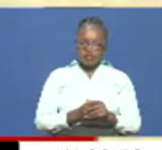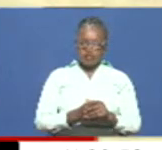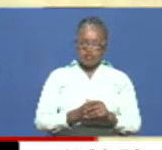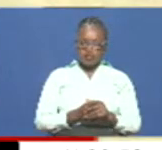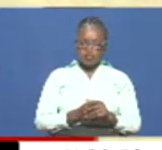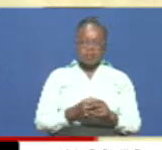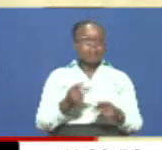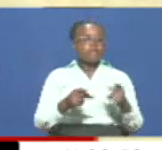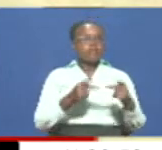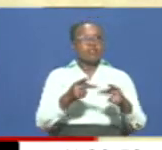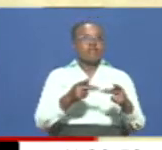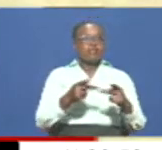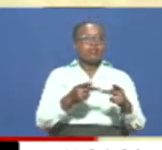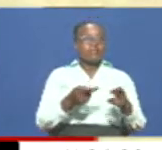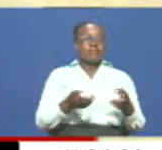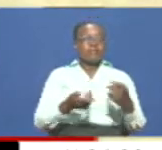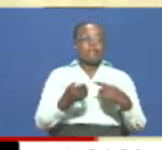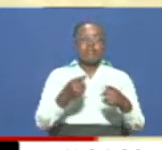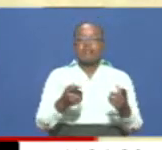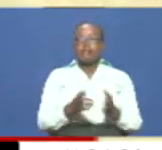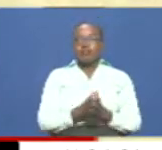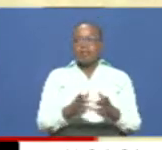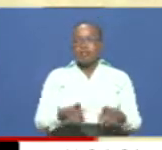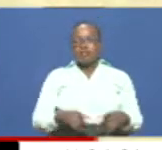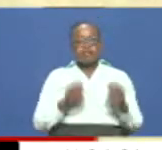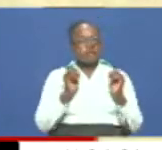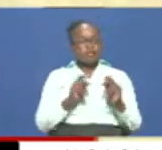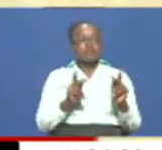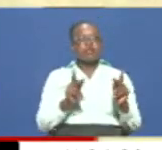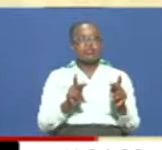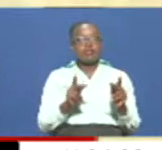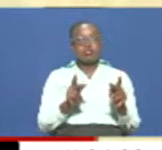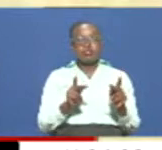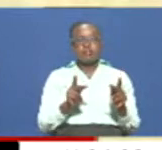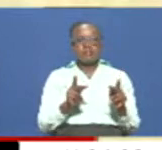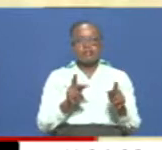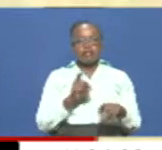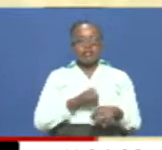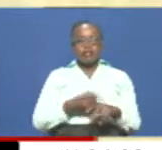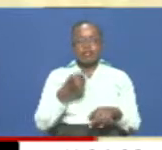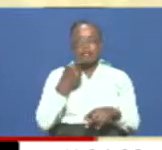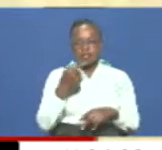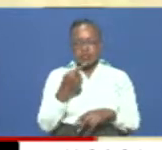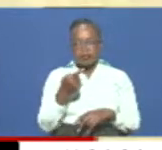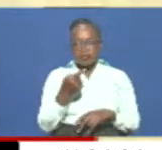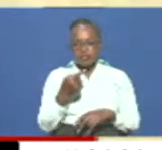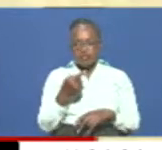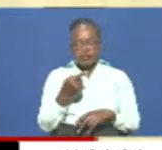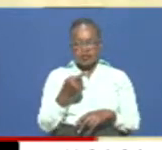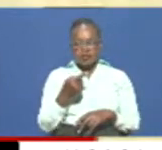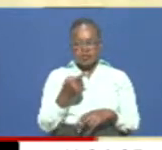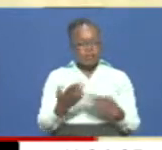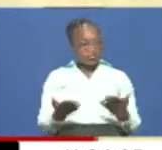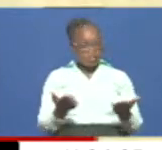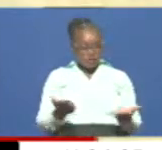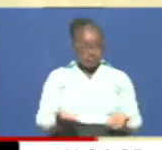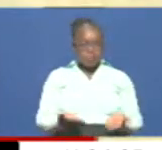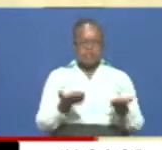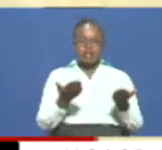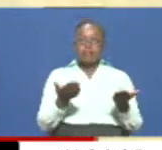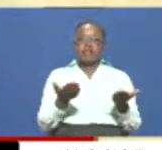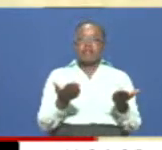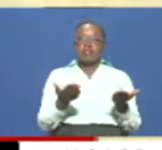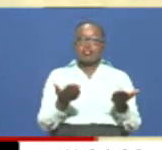progression will come, their life will be okay. And when they see the way they can improve themselves and